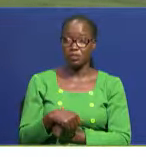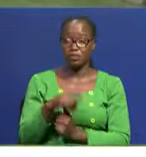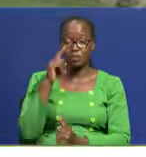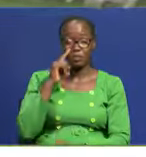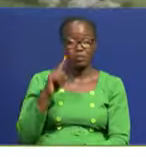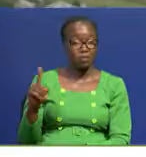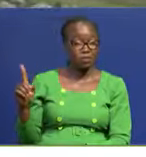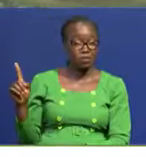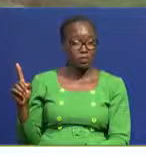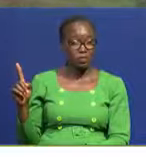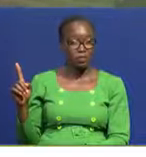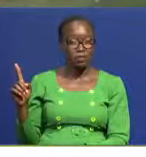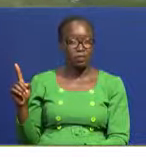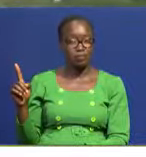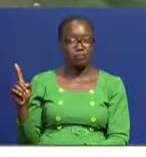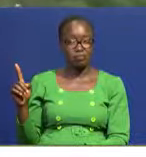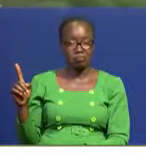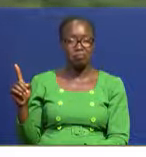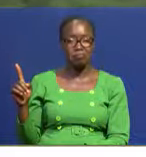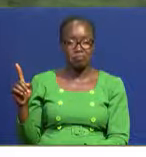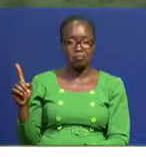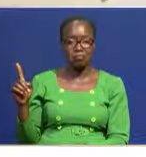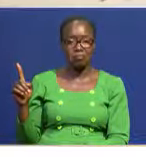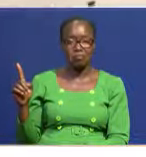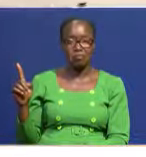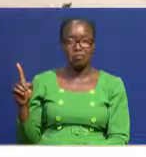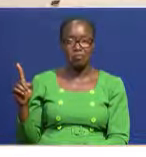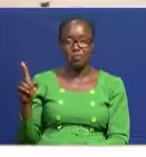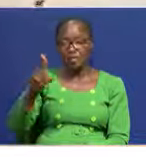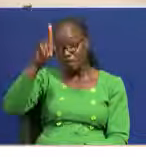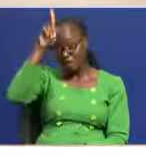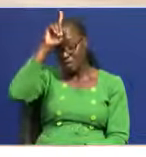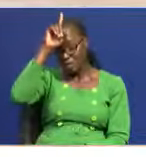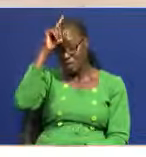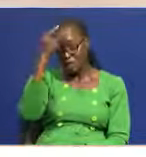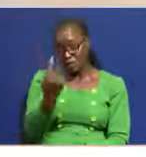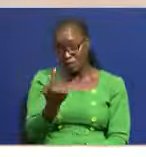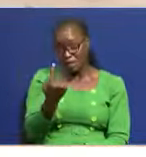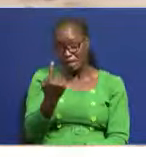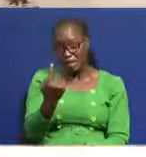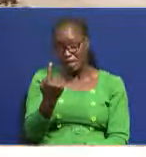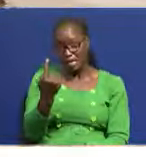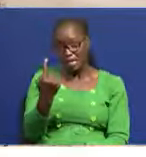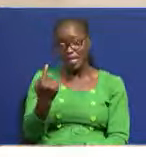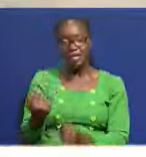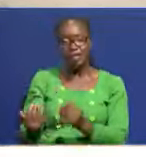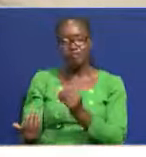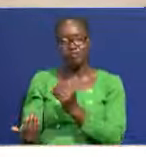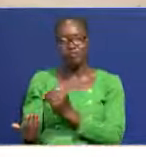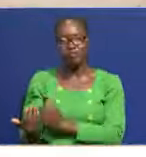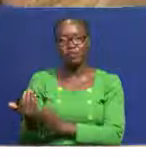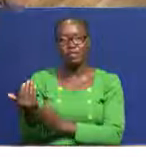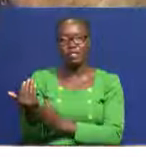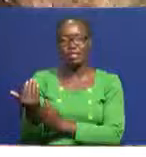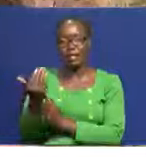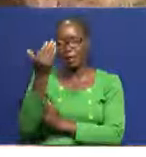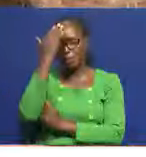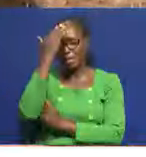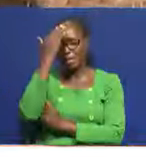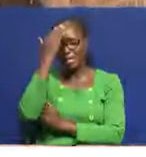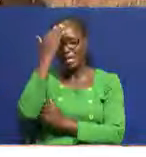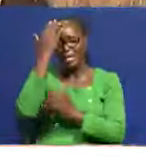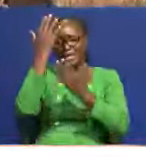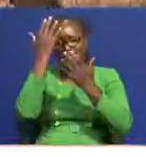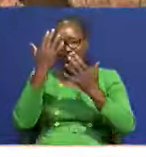This massive destruction is what residents of Ruiru Gwa Korea village in Mai Mahiu woke up to Monday morning following heavy rains on Sunday